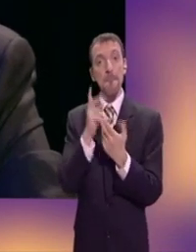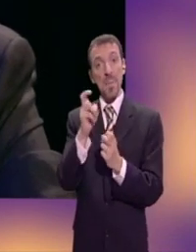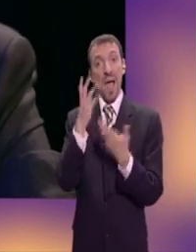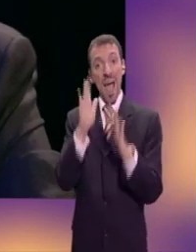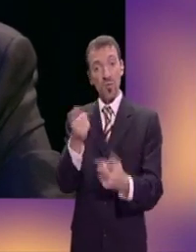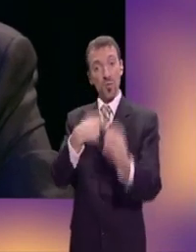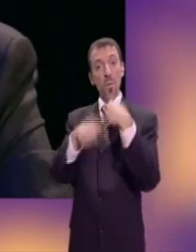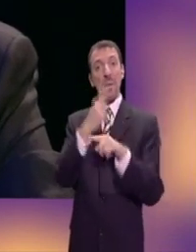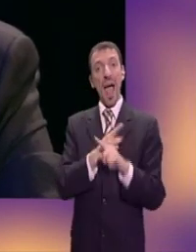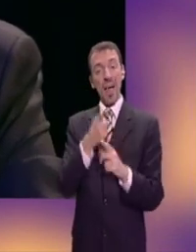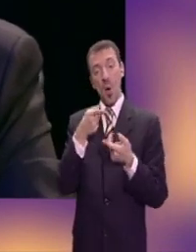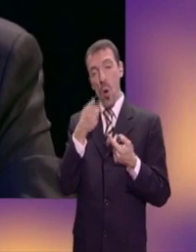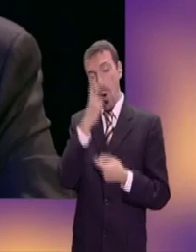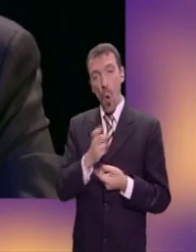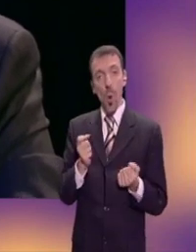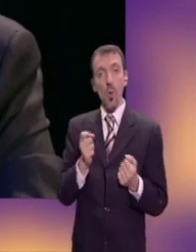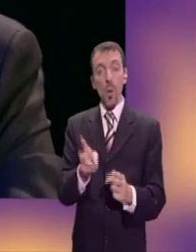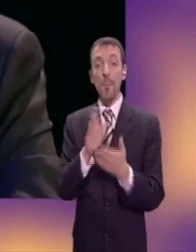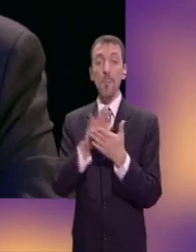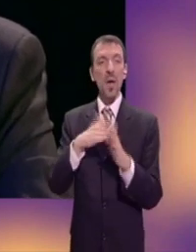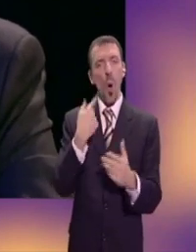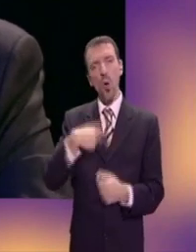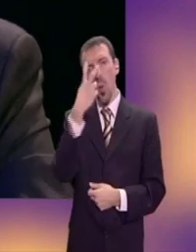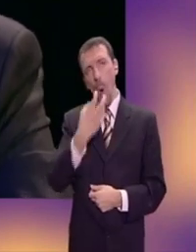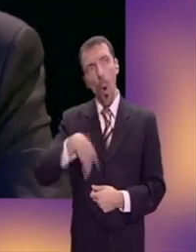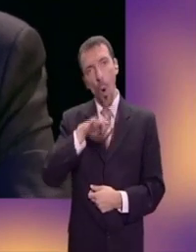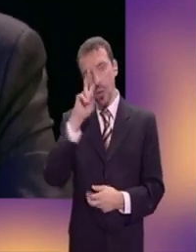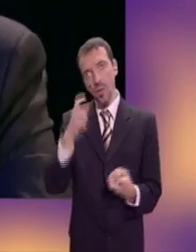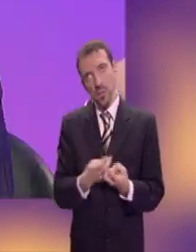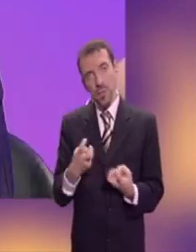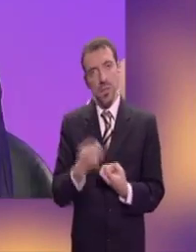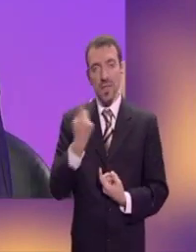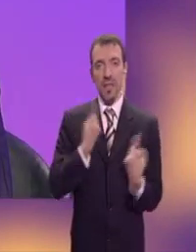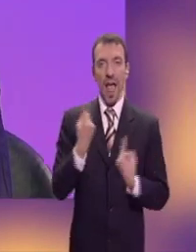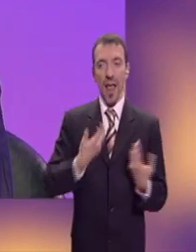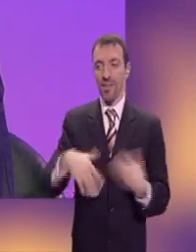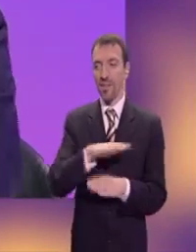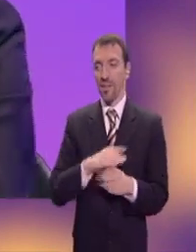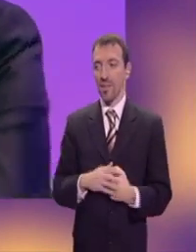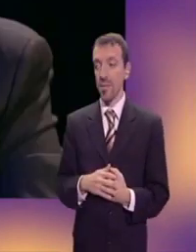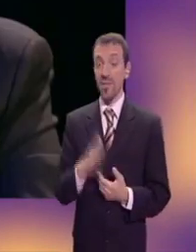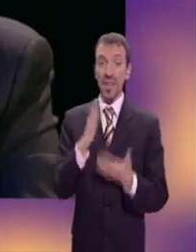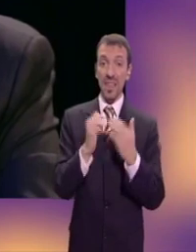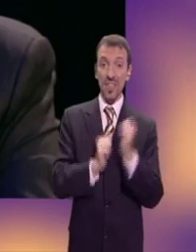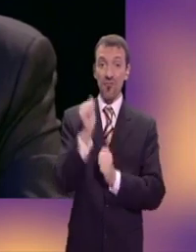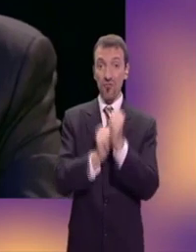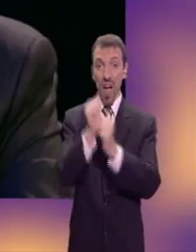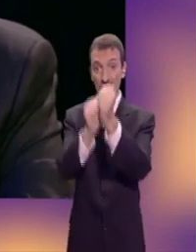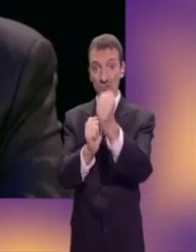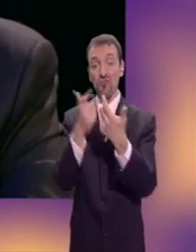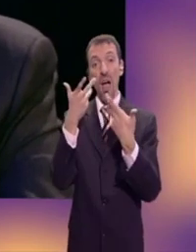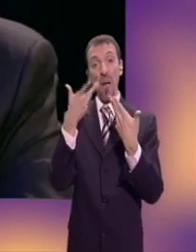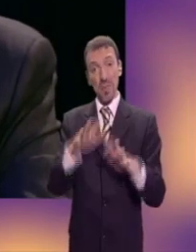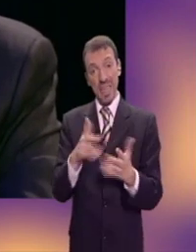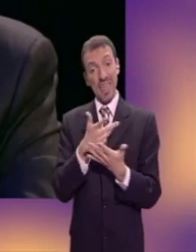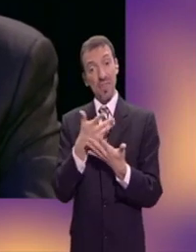to the old verities. It's not just because we're old and decrepit. The cabinet structure came out of a